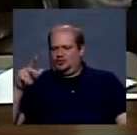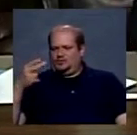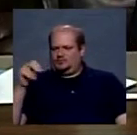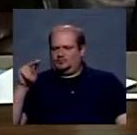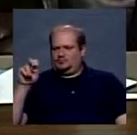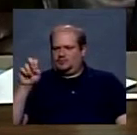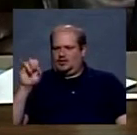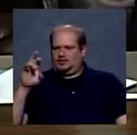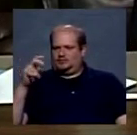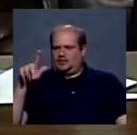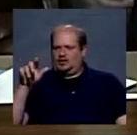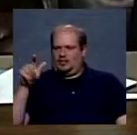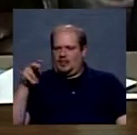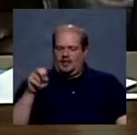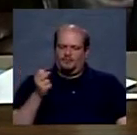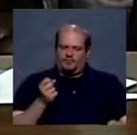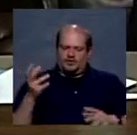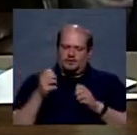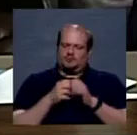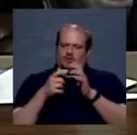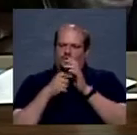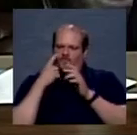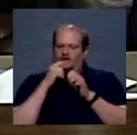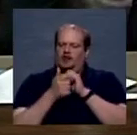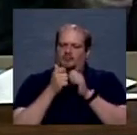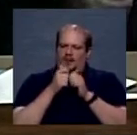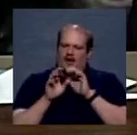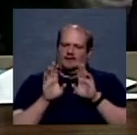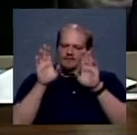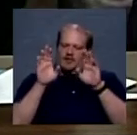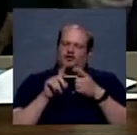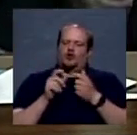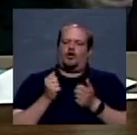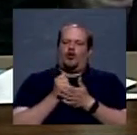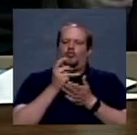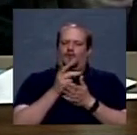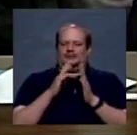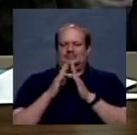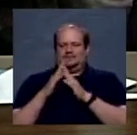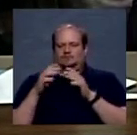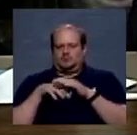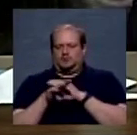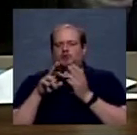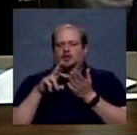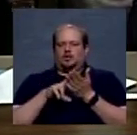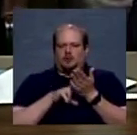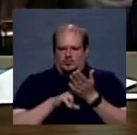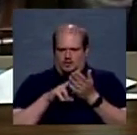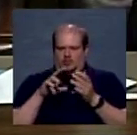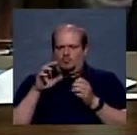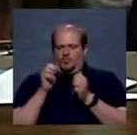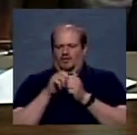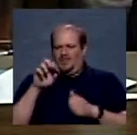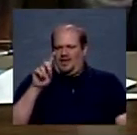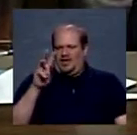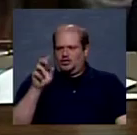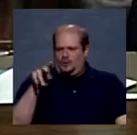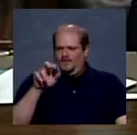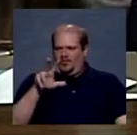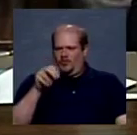Lane. An ordinance to dispense with the requirement of competitive bidding and to authorize the city manager to enter into a sole source contract with Edge Wave in a total amount